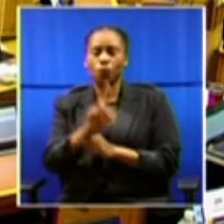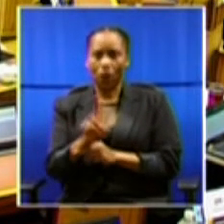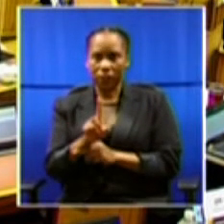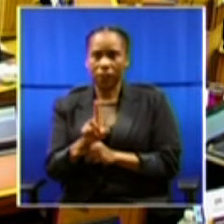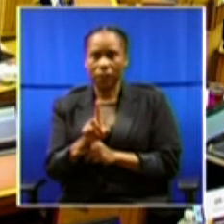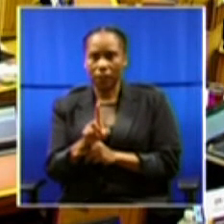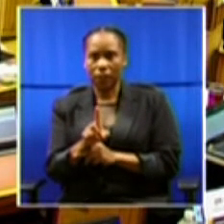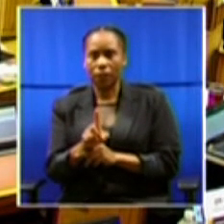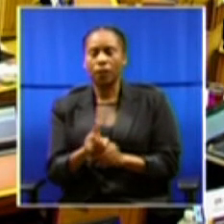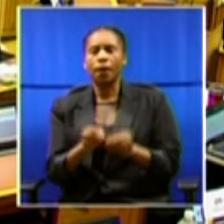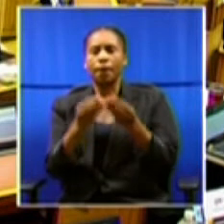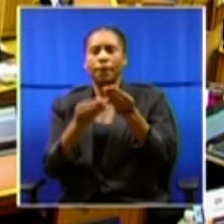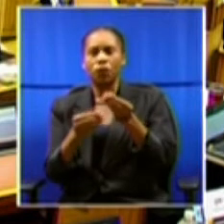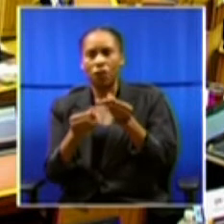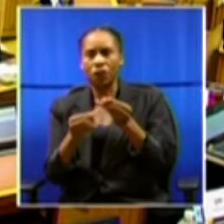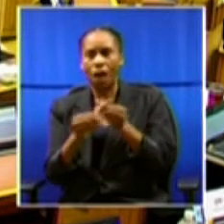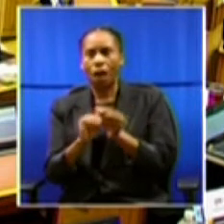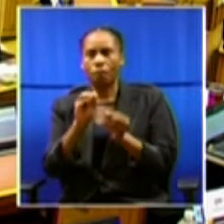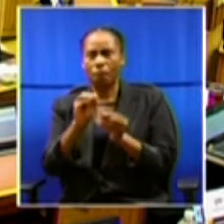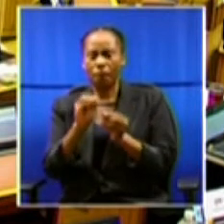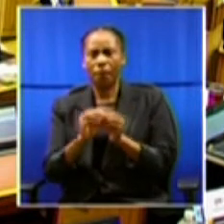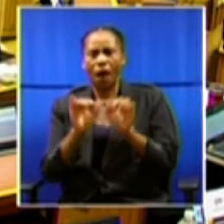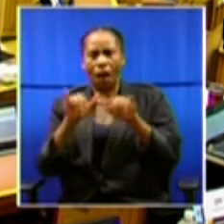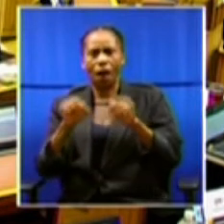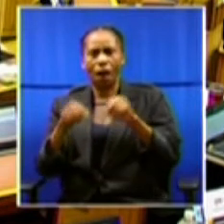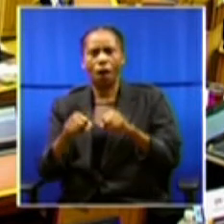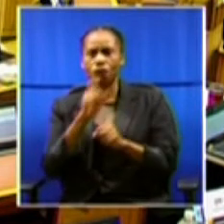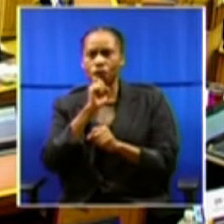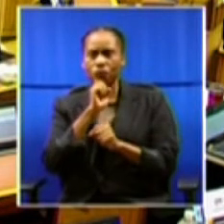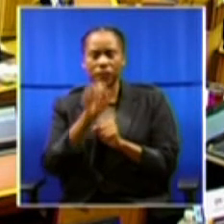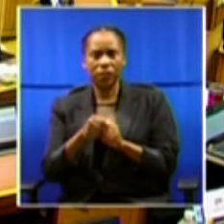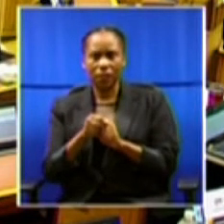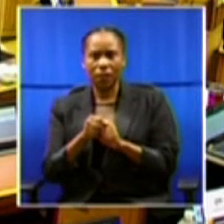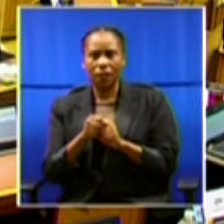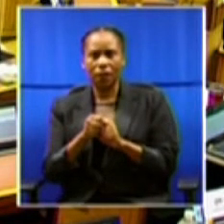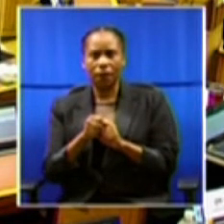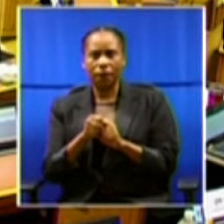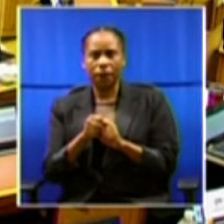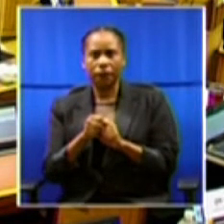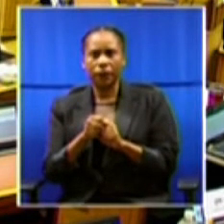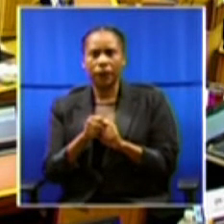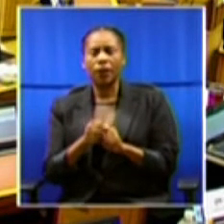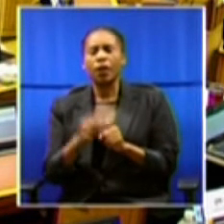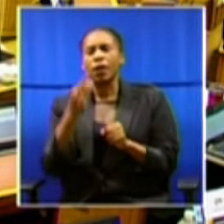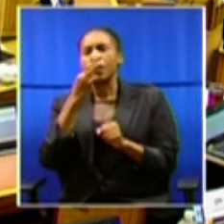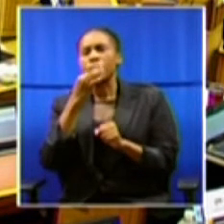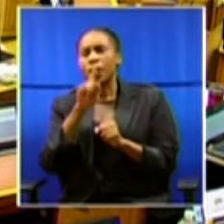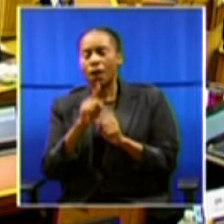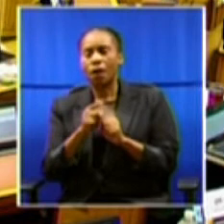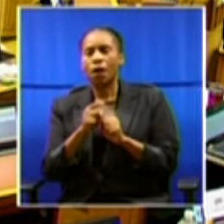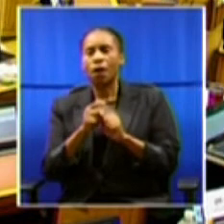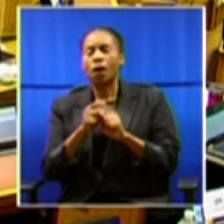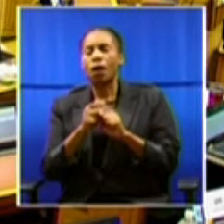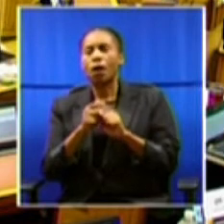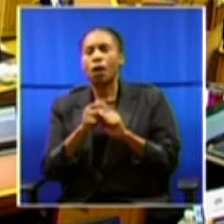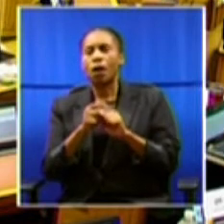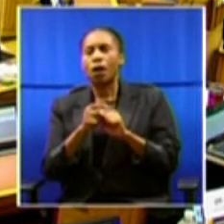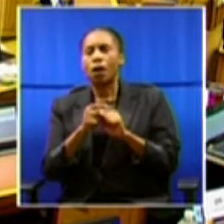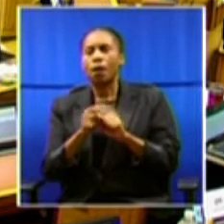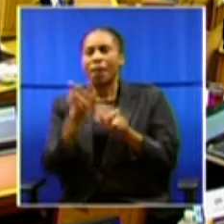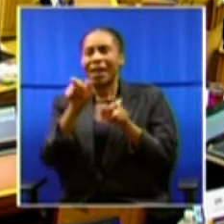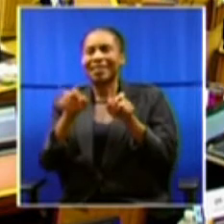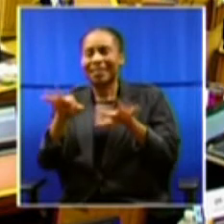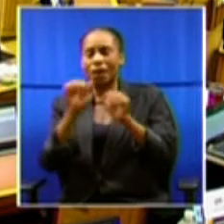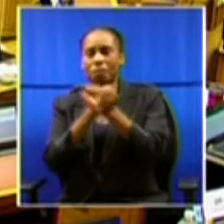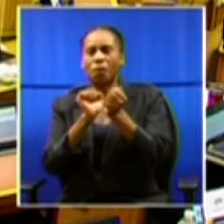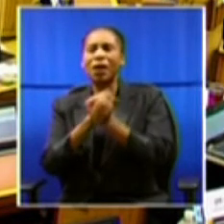contraband material. And I asked myself, how can prisoners be able to kill themselves when there is no contraband material that is